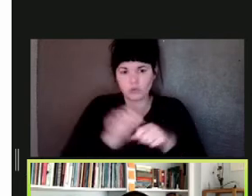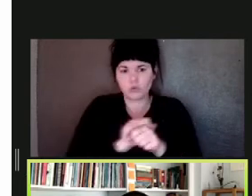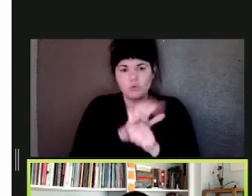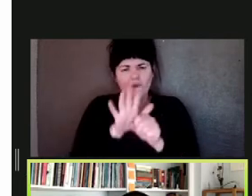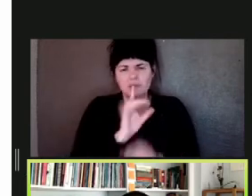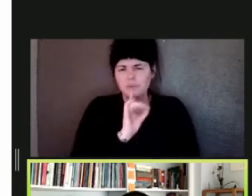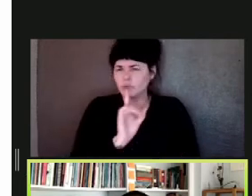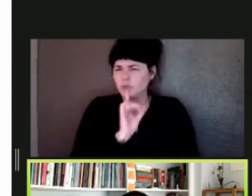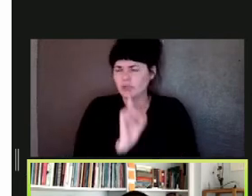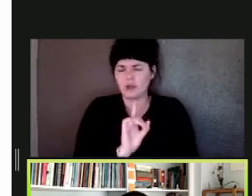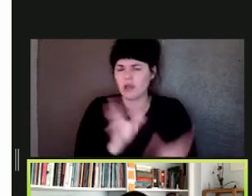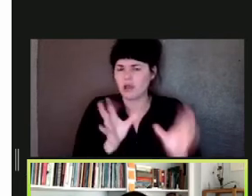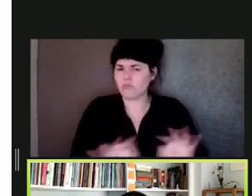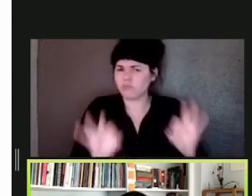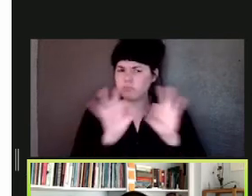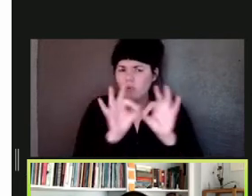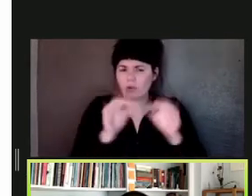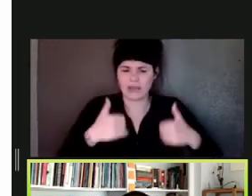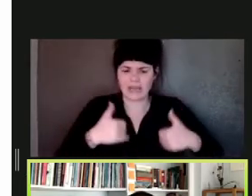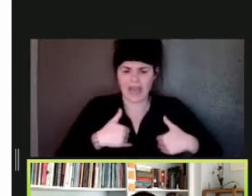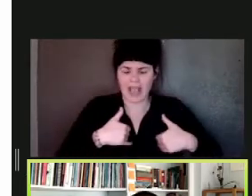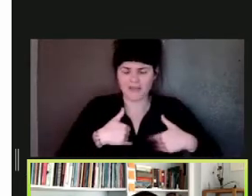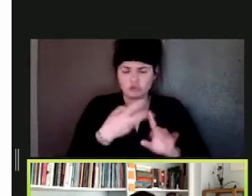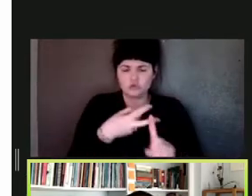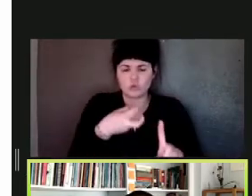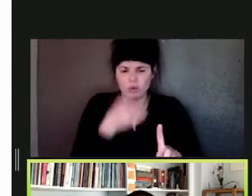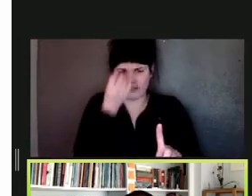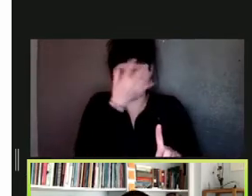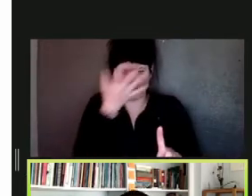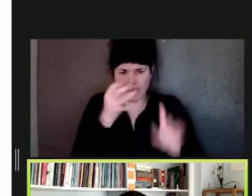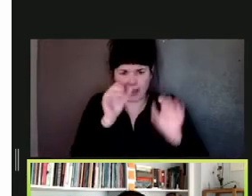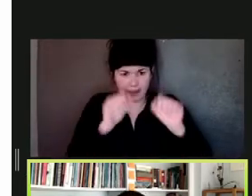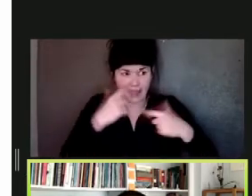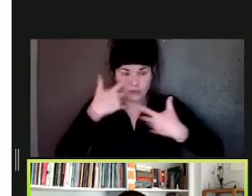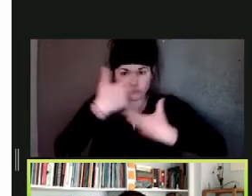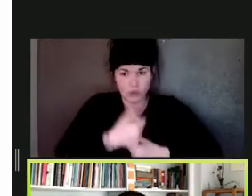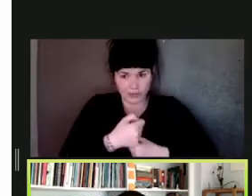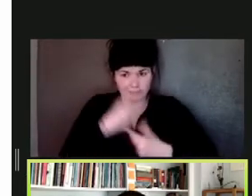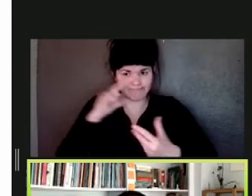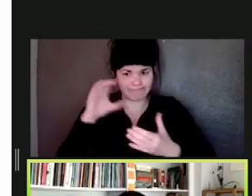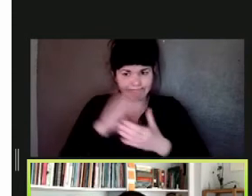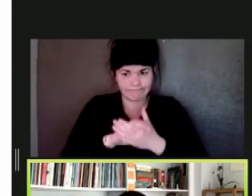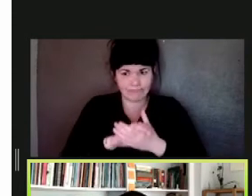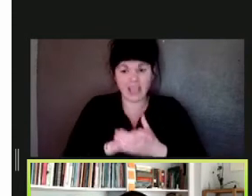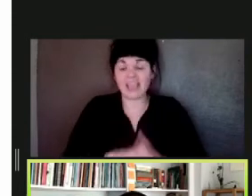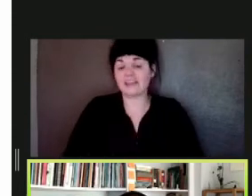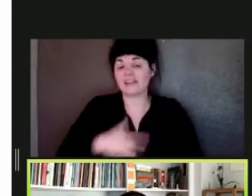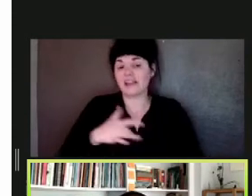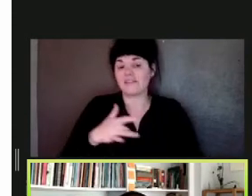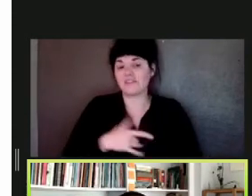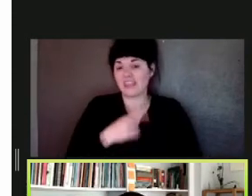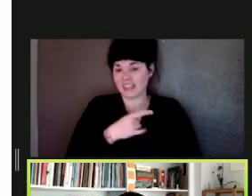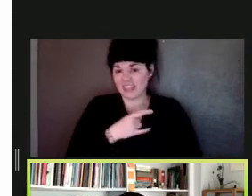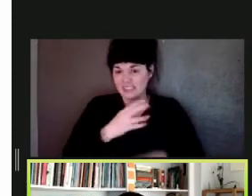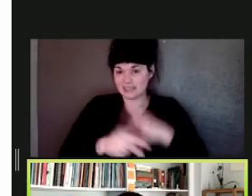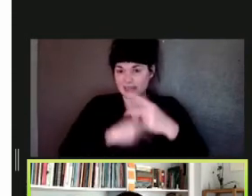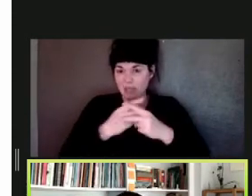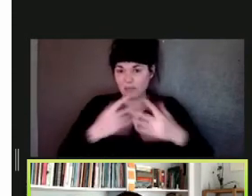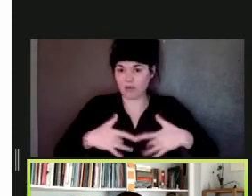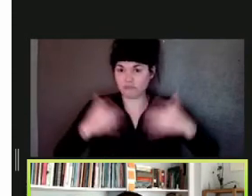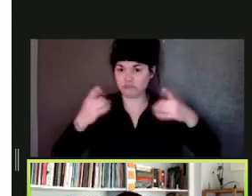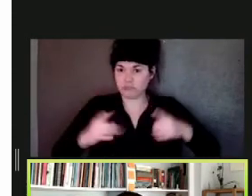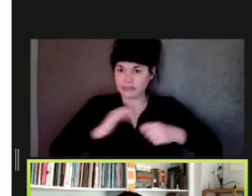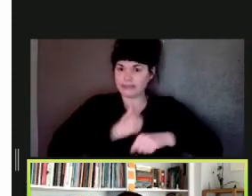have trusted sources of information. And I think events like this really help to build that trust. And then we share